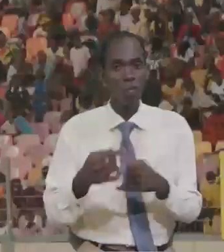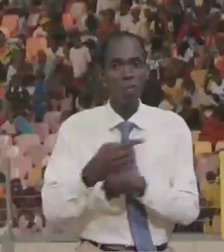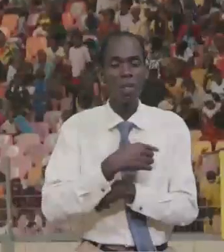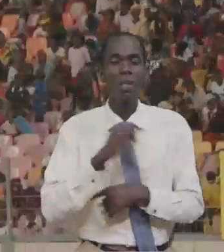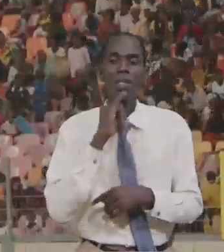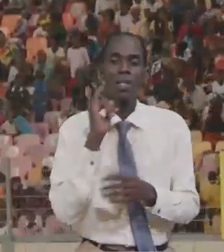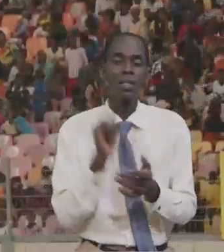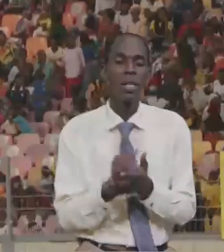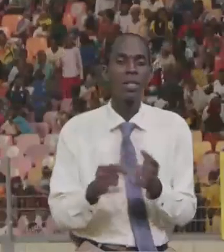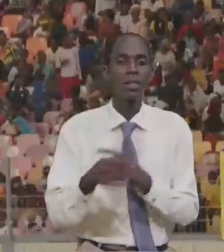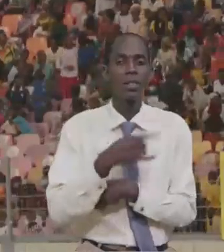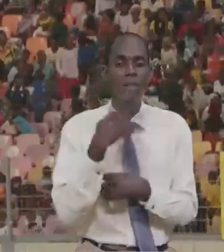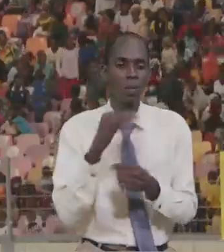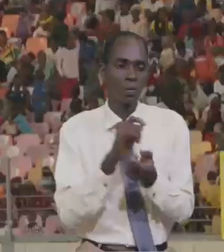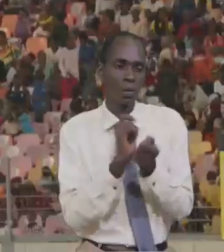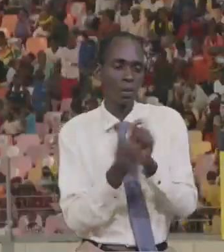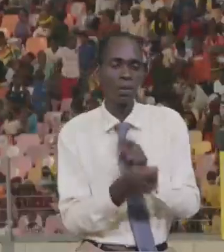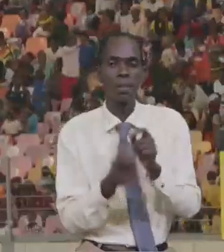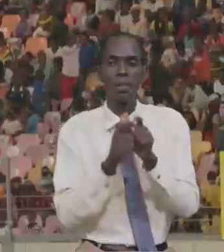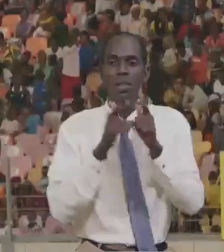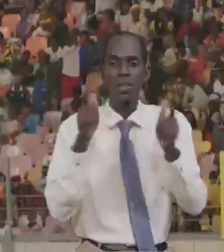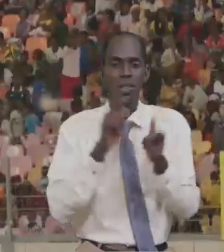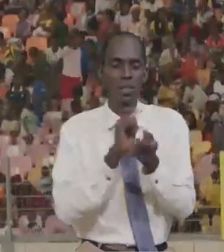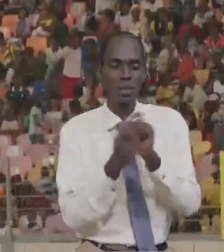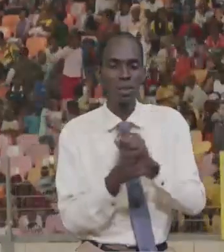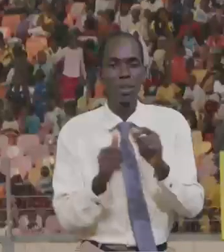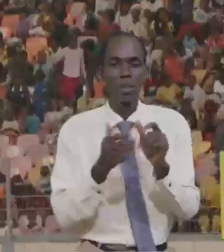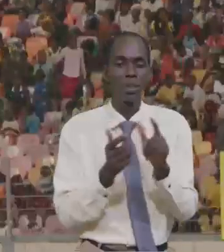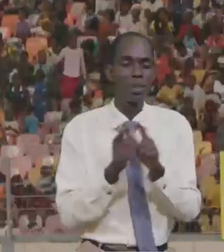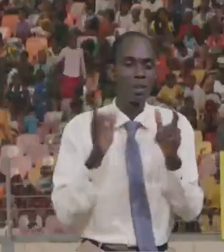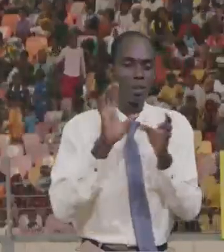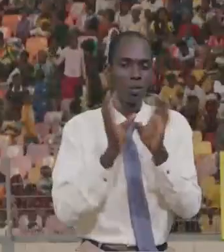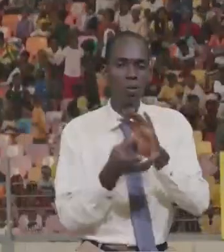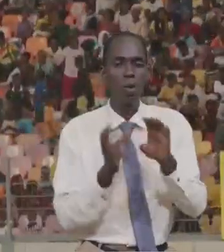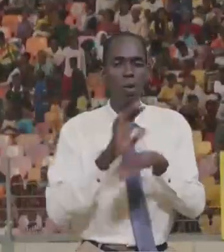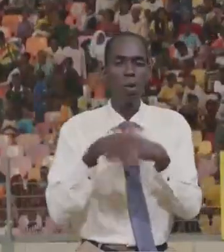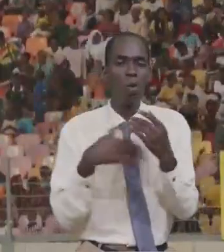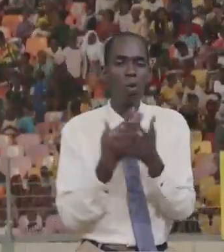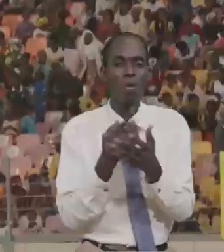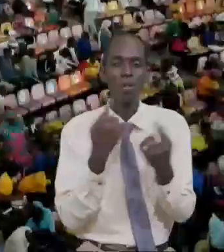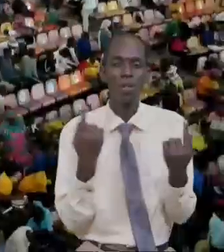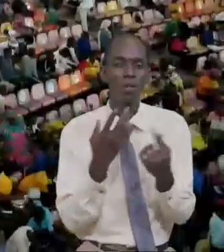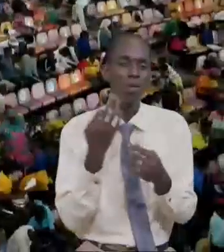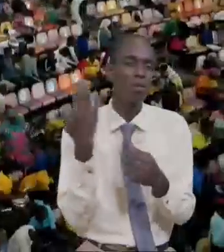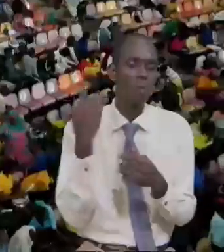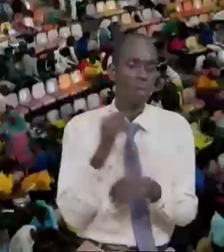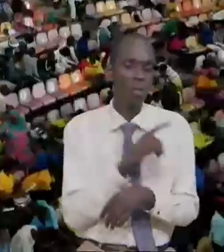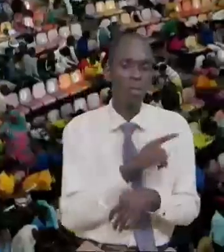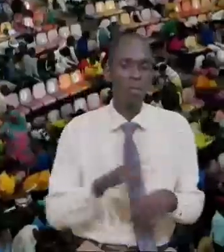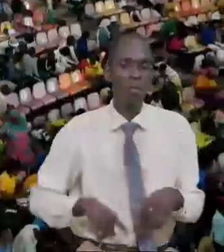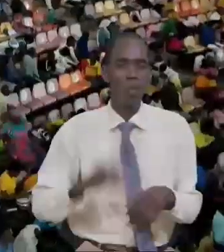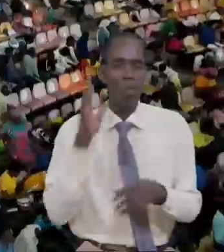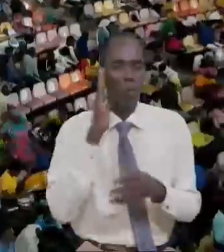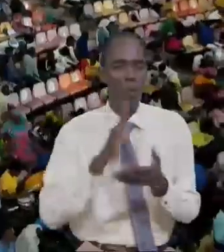will forgive. And everything that had been a hurdle, a problem before you, the Lord will take everything away. Wait